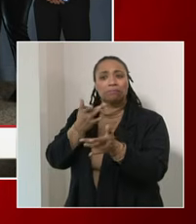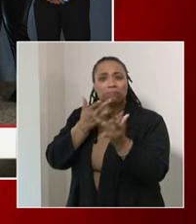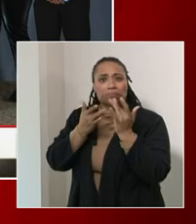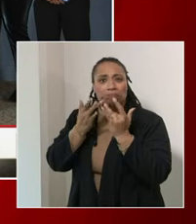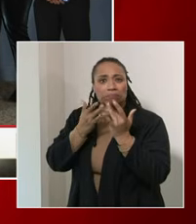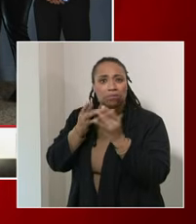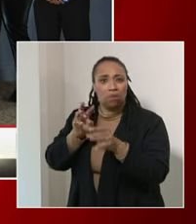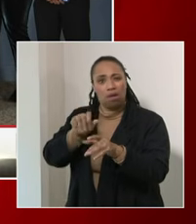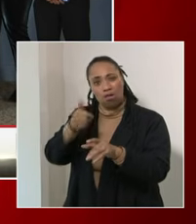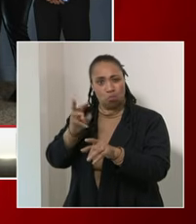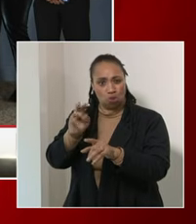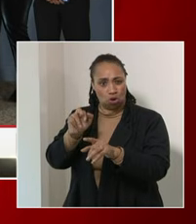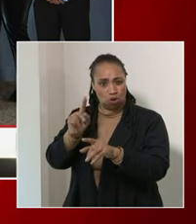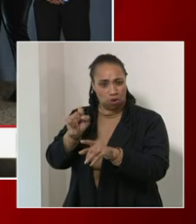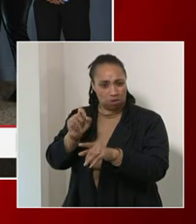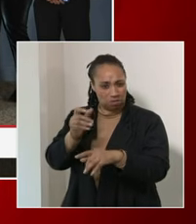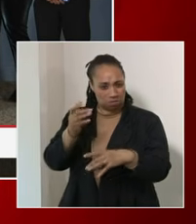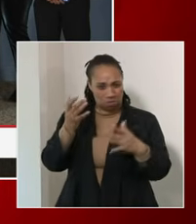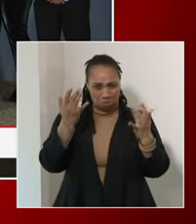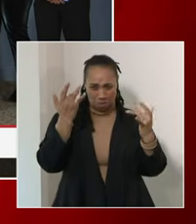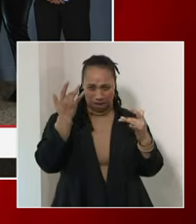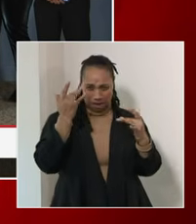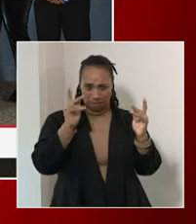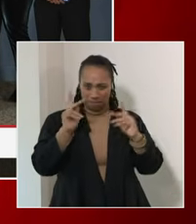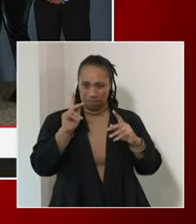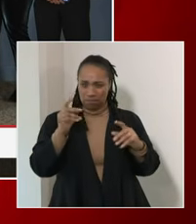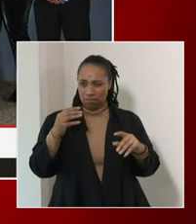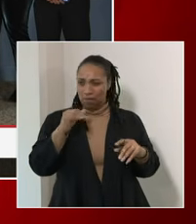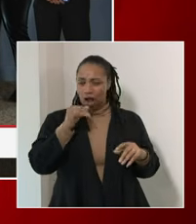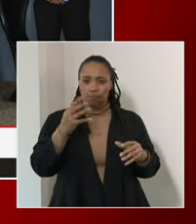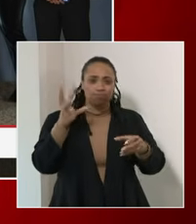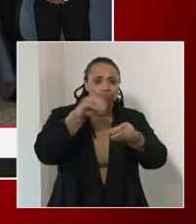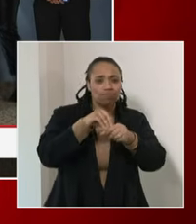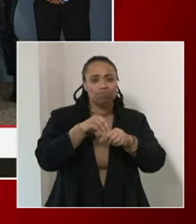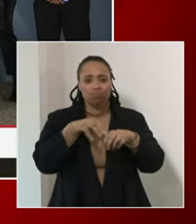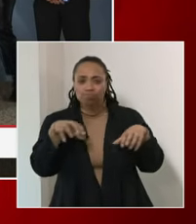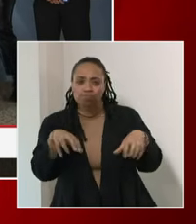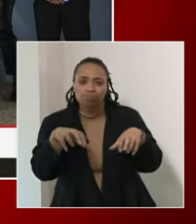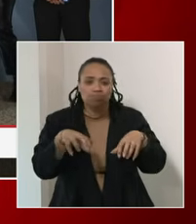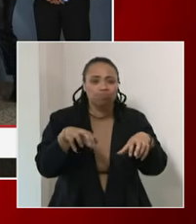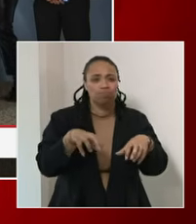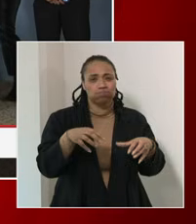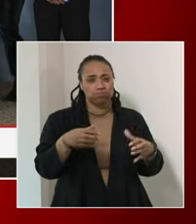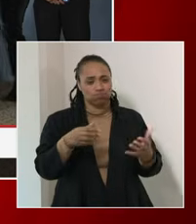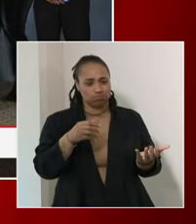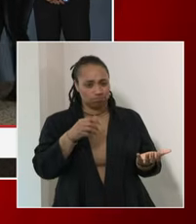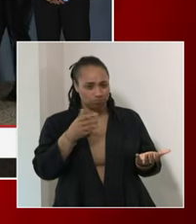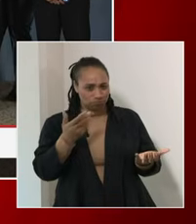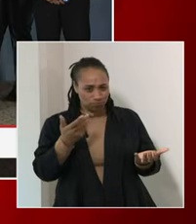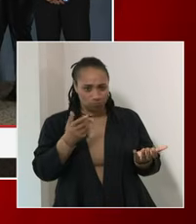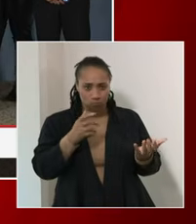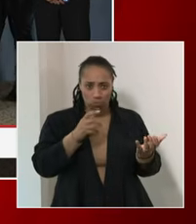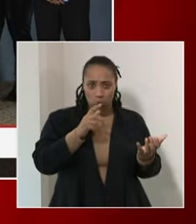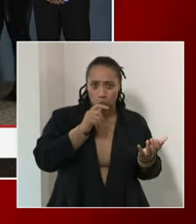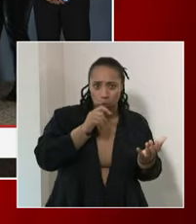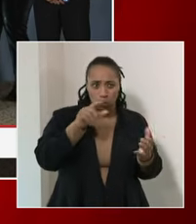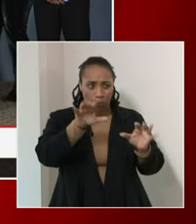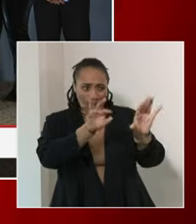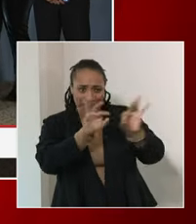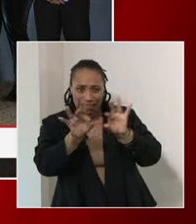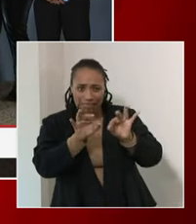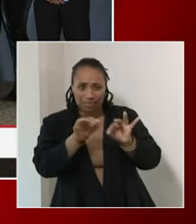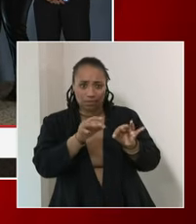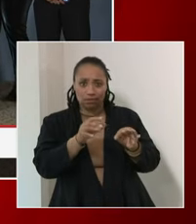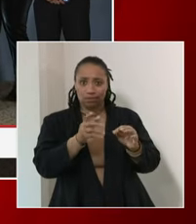why, if any reason, weren't applicants chosen, or was there any effort on your part, or just